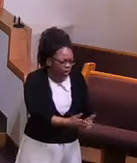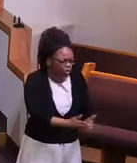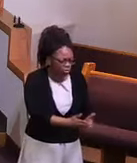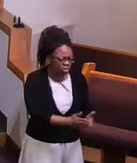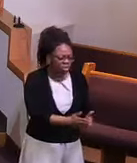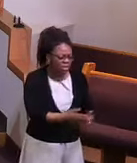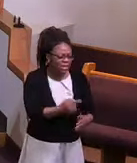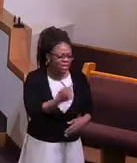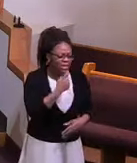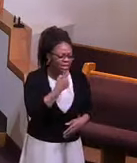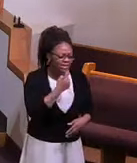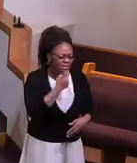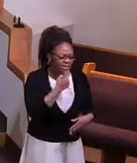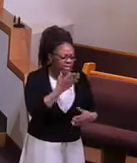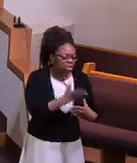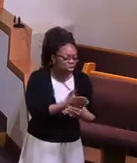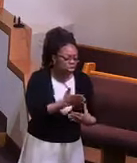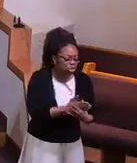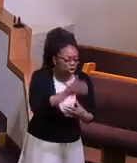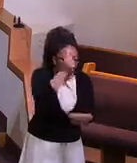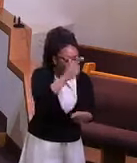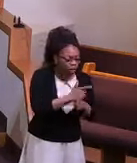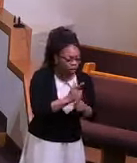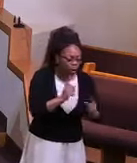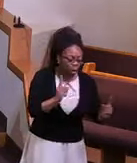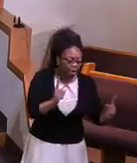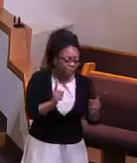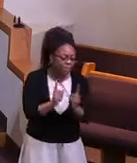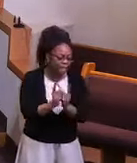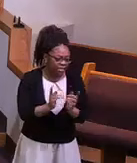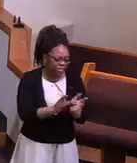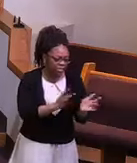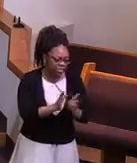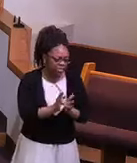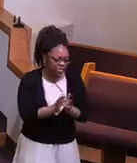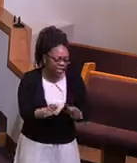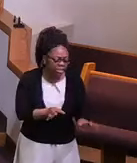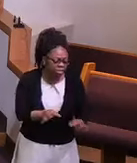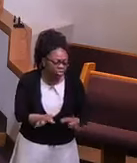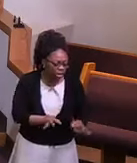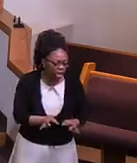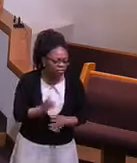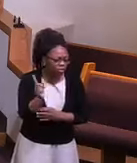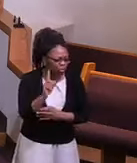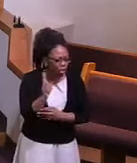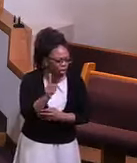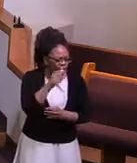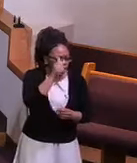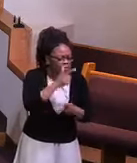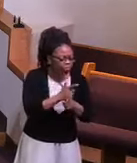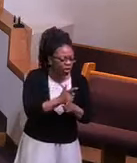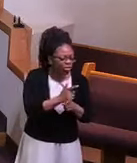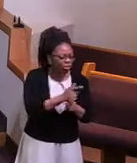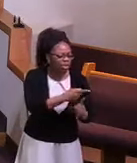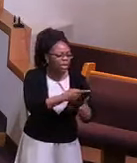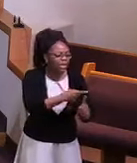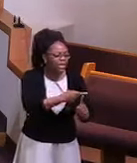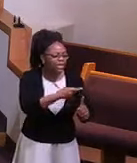this disturbed brother met him. This verse describes where this disturbed brother came